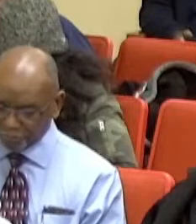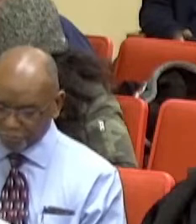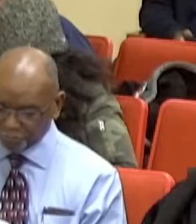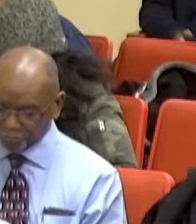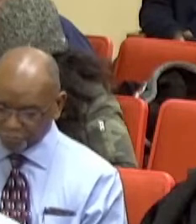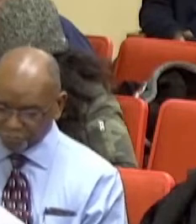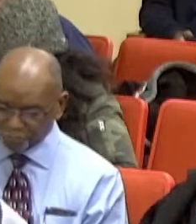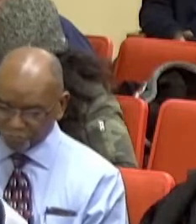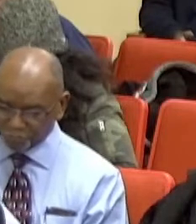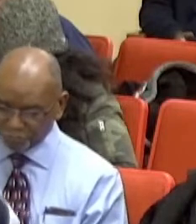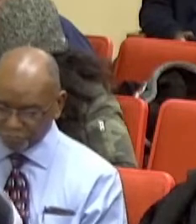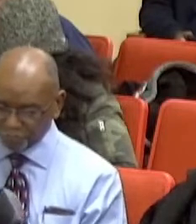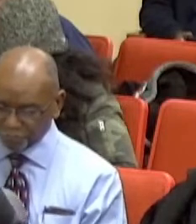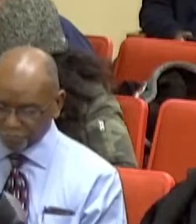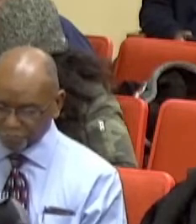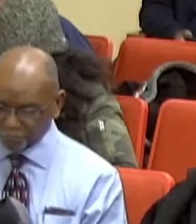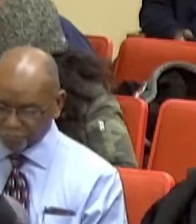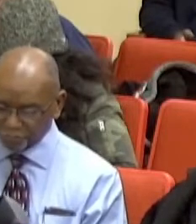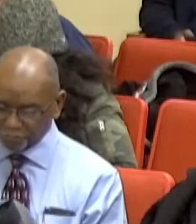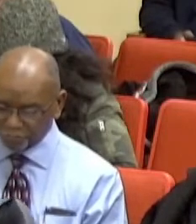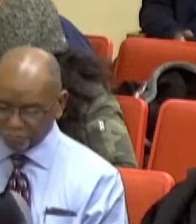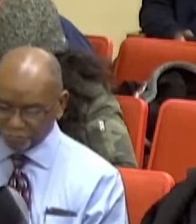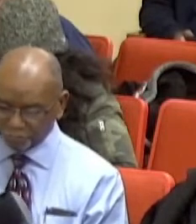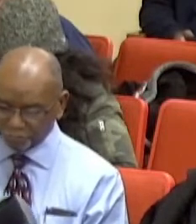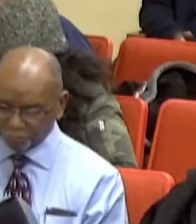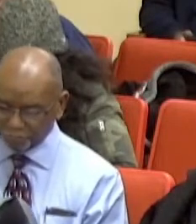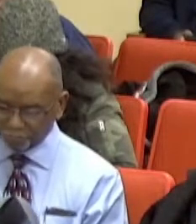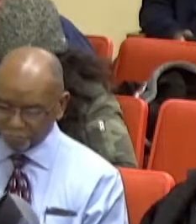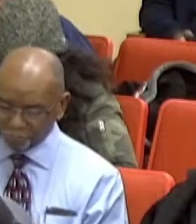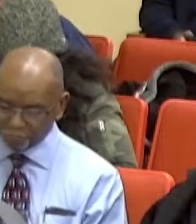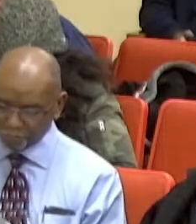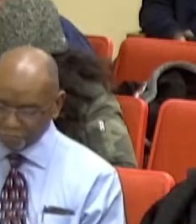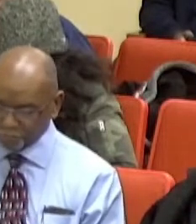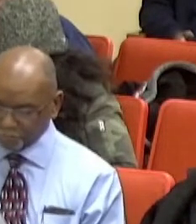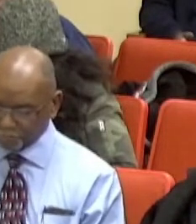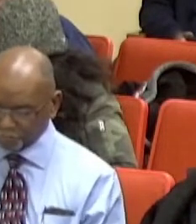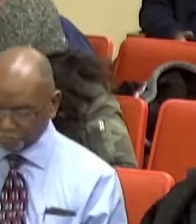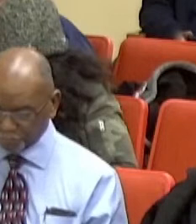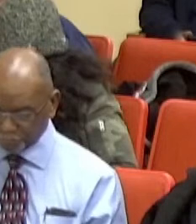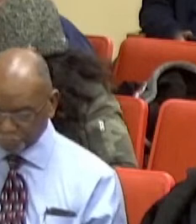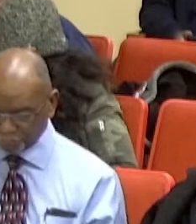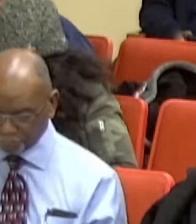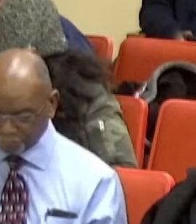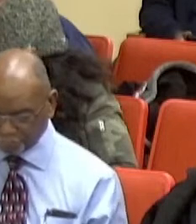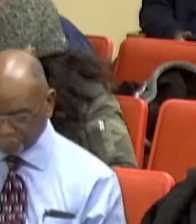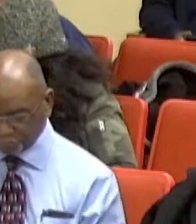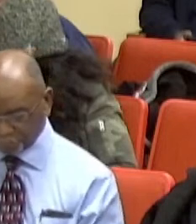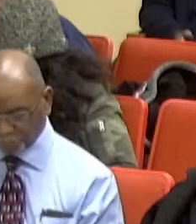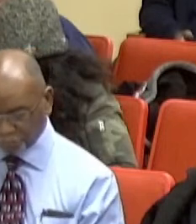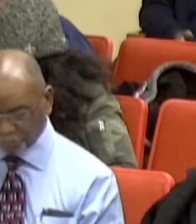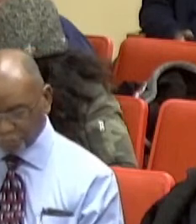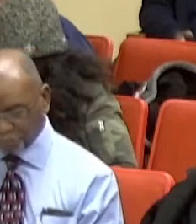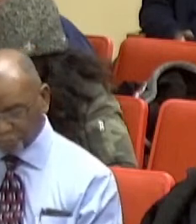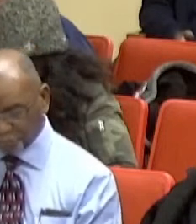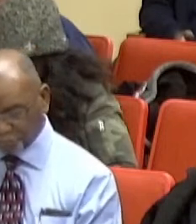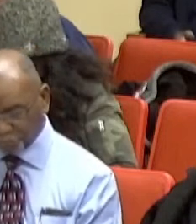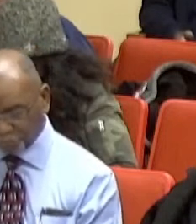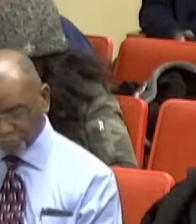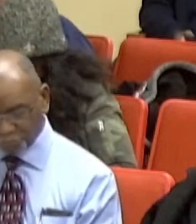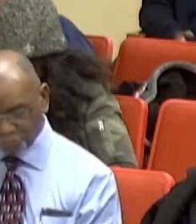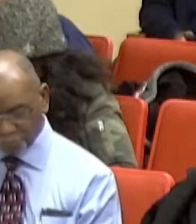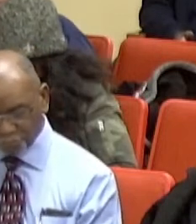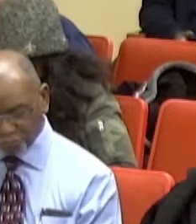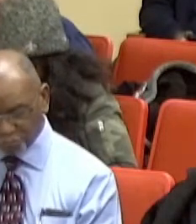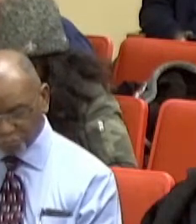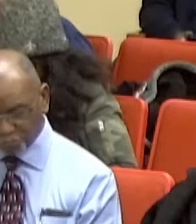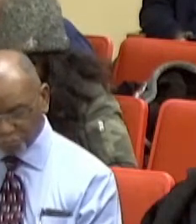the entirety of the property within the rules can be developed. If it stays C5, it's just going to be that more